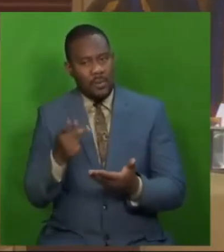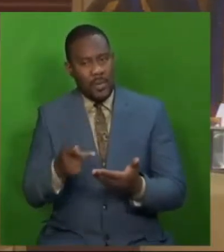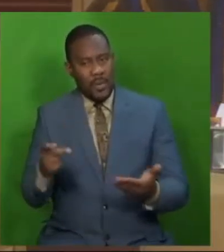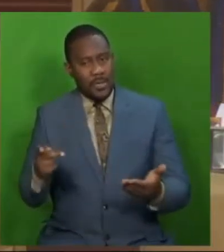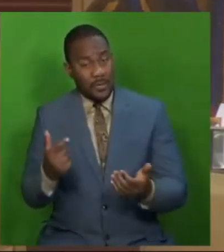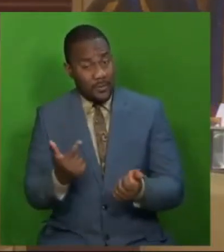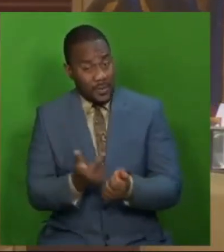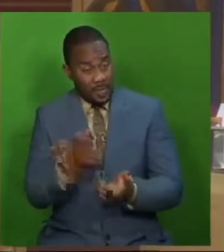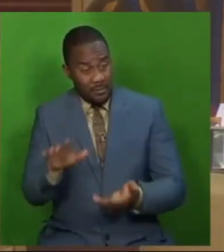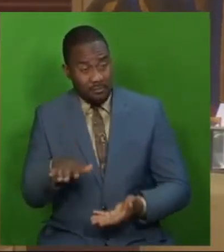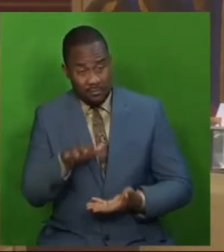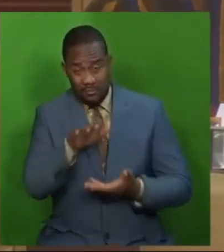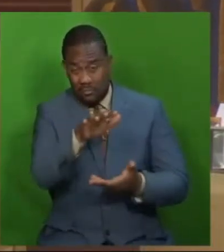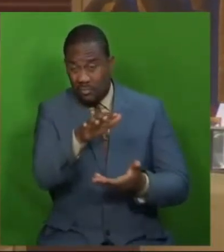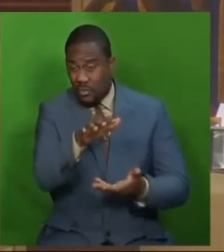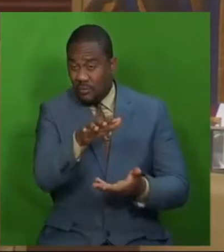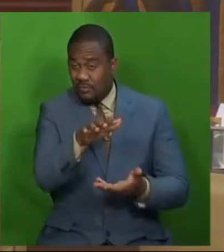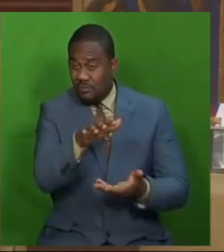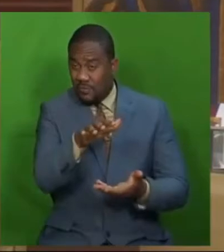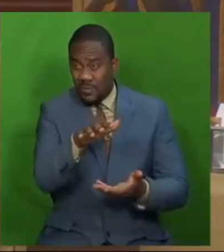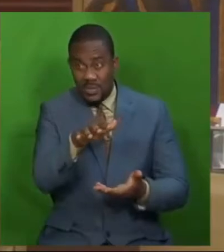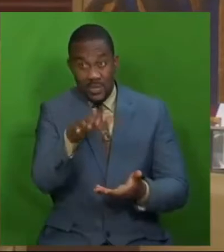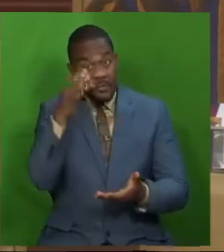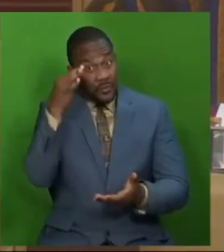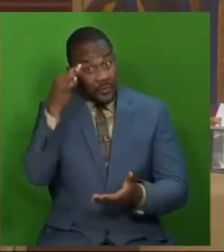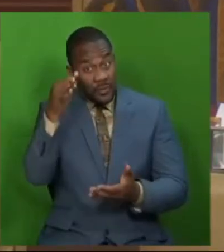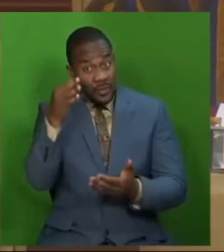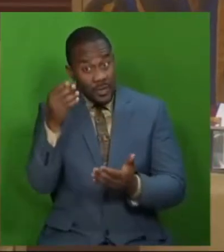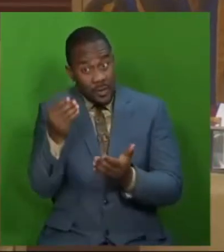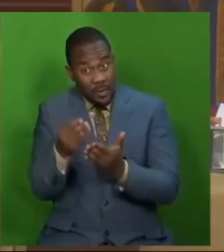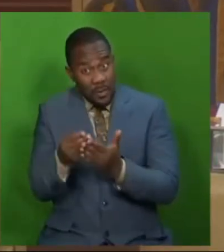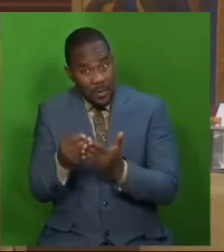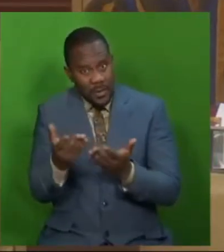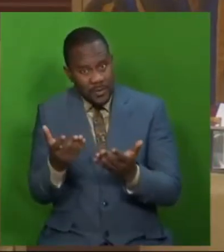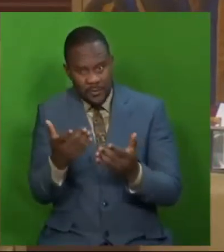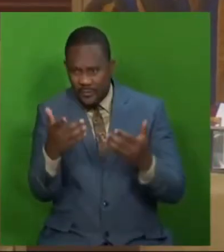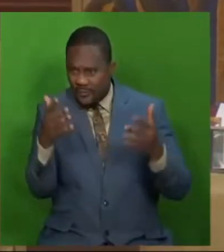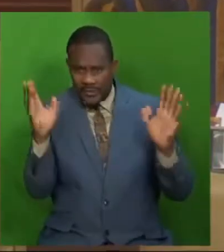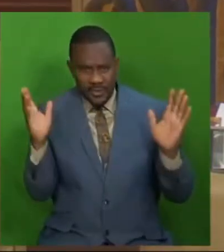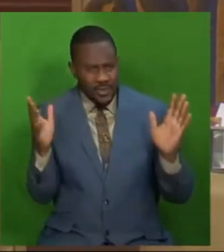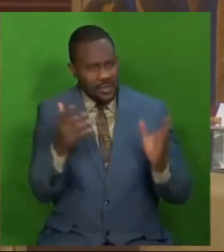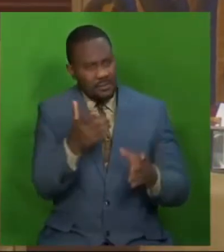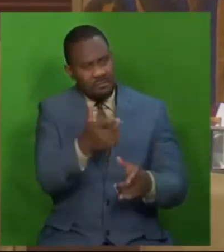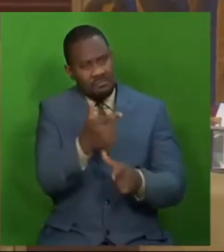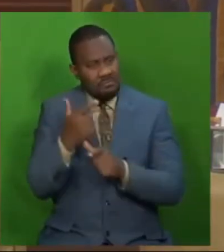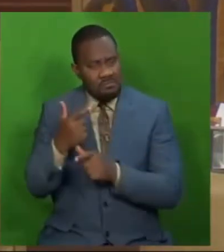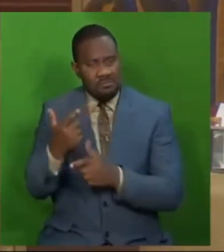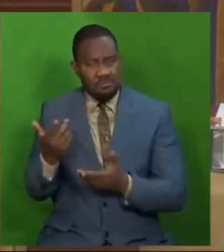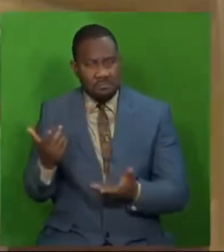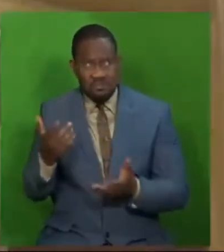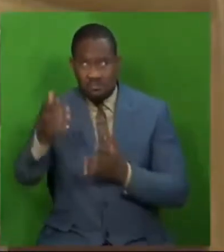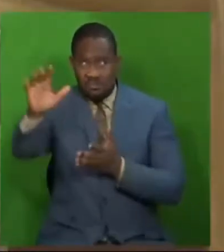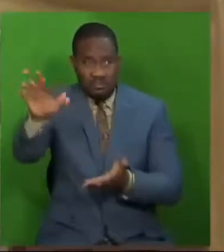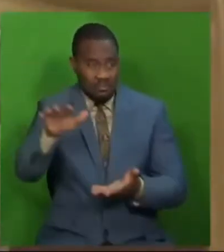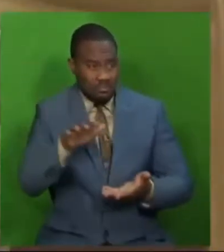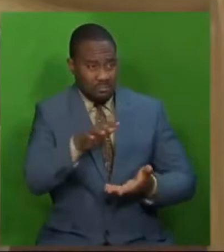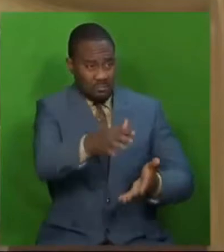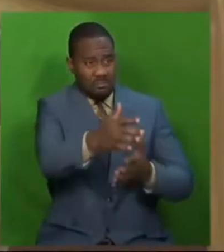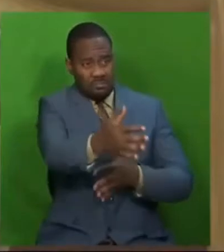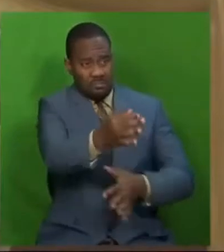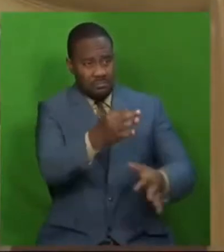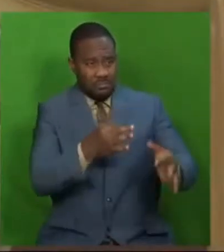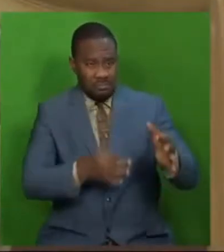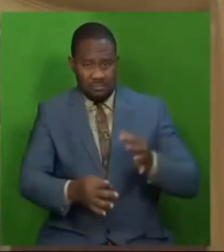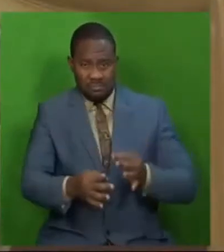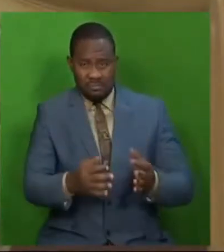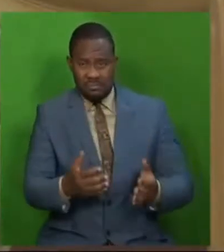nation. Future revenues have been monetized. And these are treated as contingency in